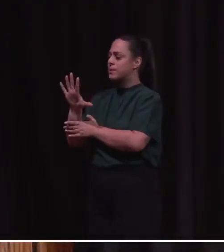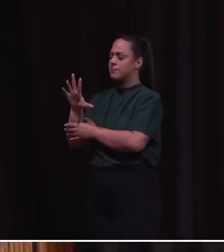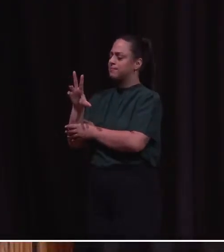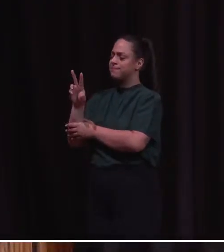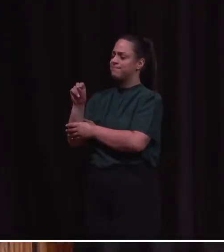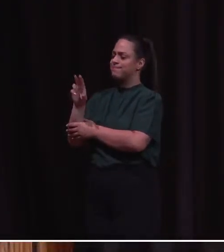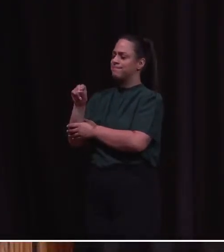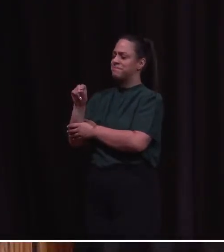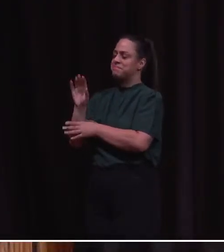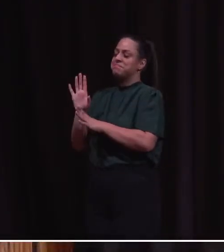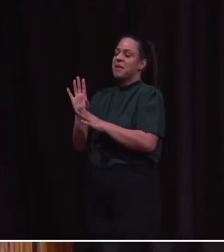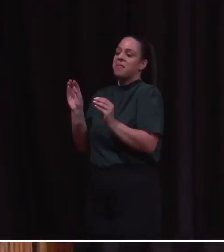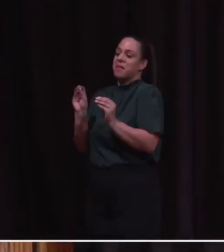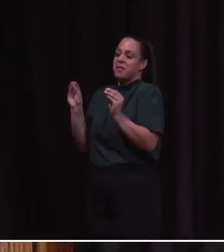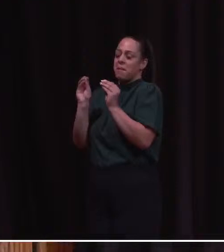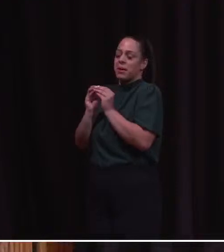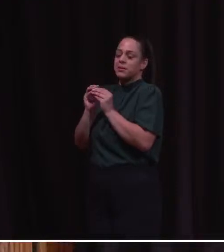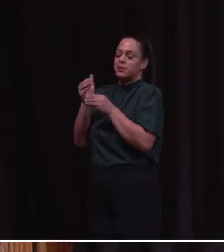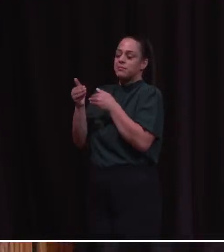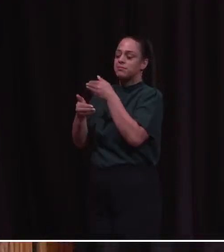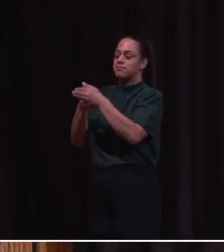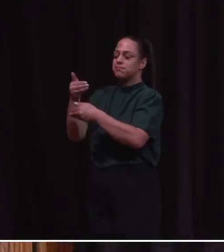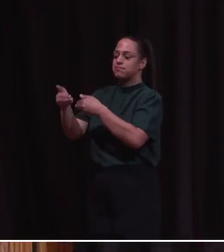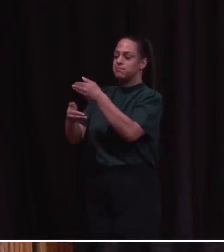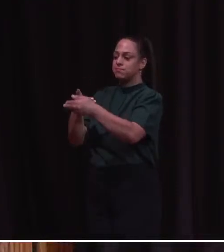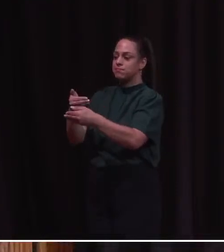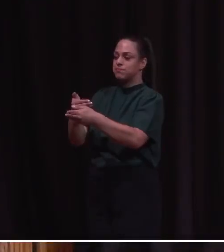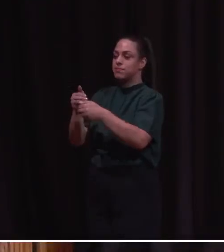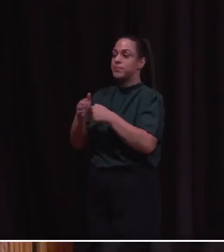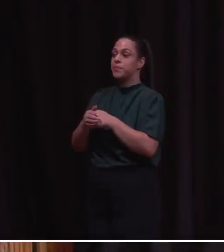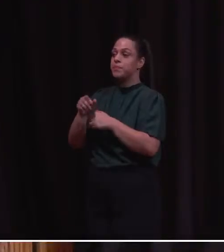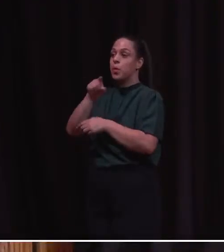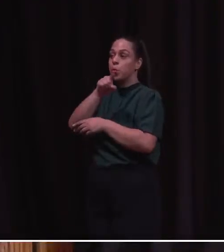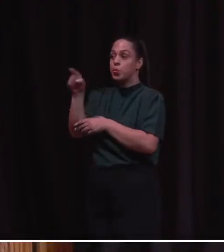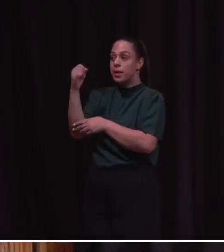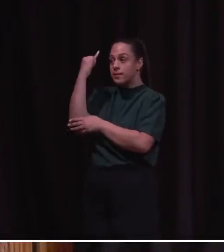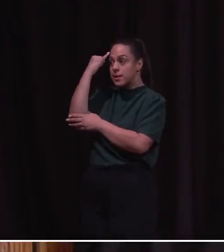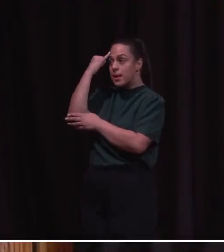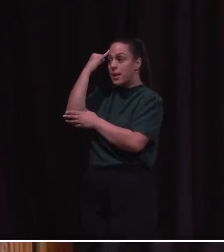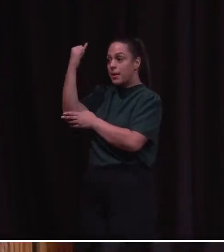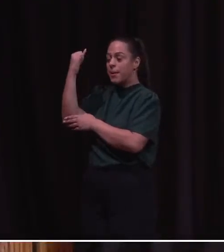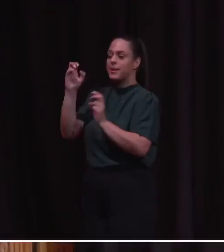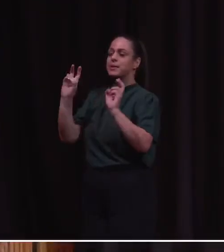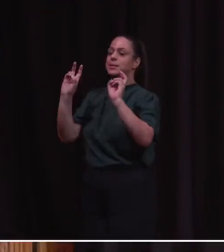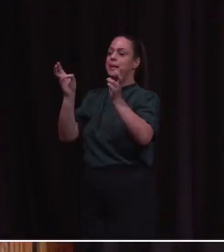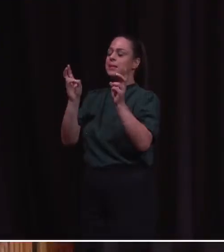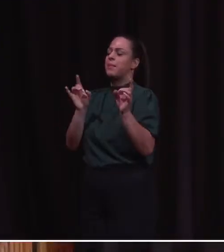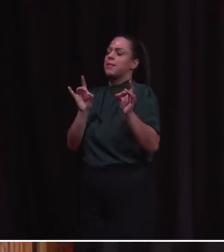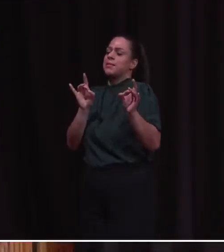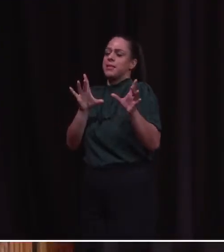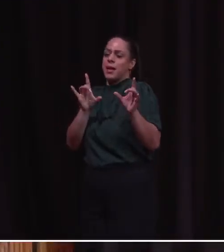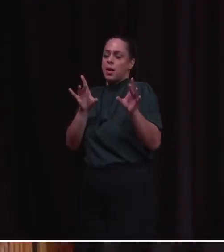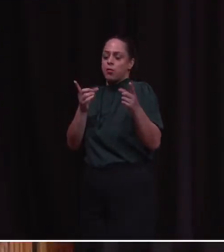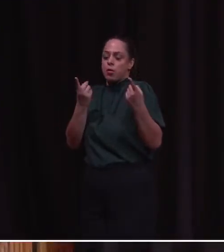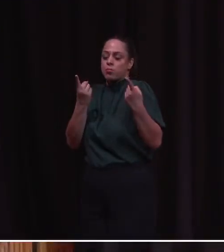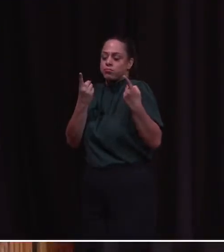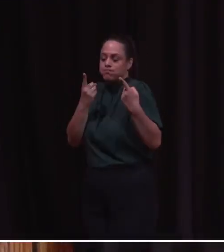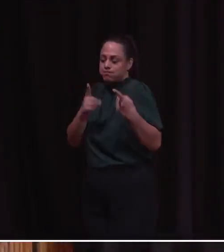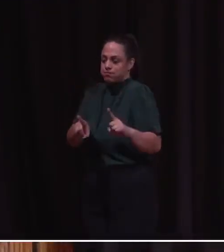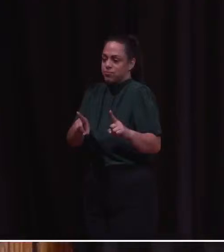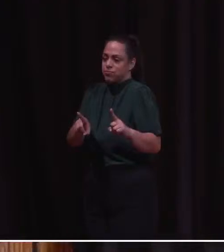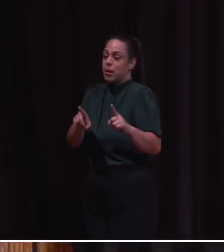violence that followed, imagine the terror that was unleashed on the Aztecs by Cortés and his